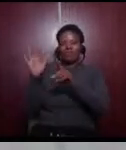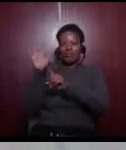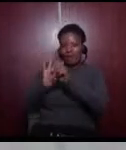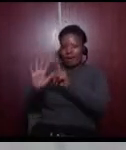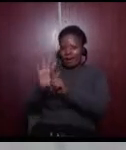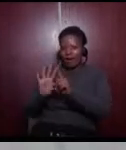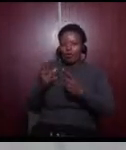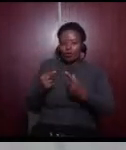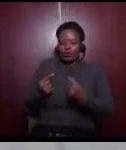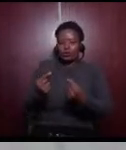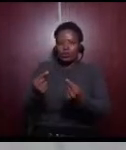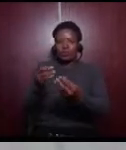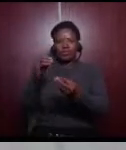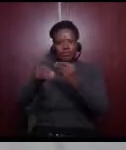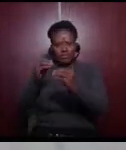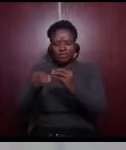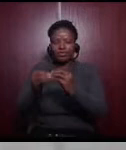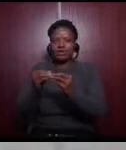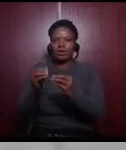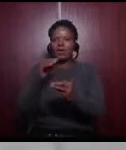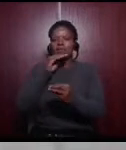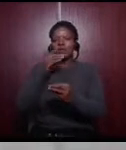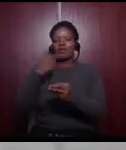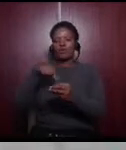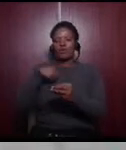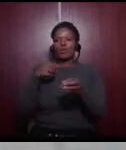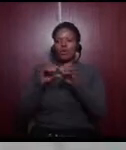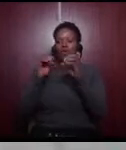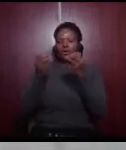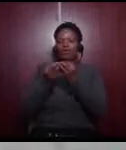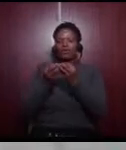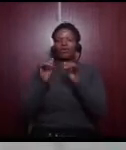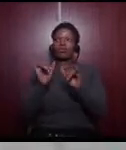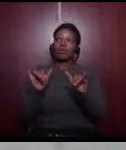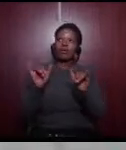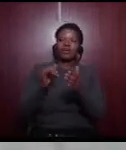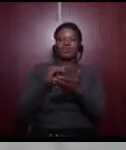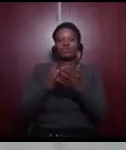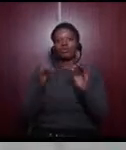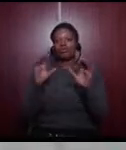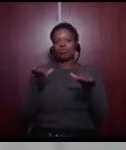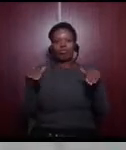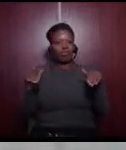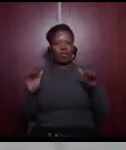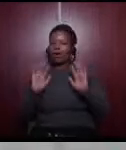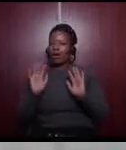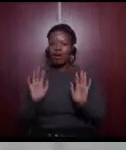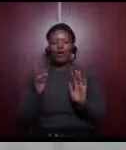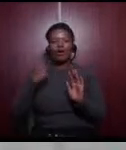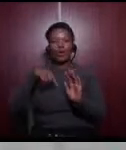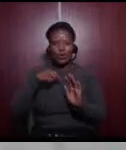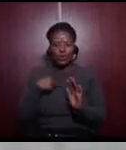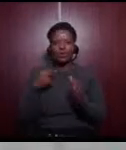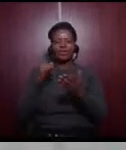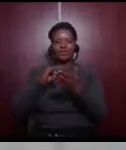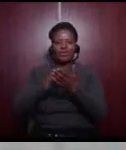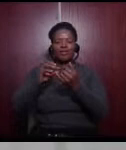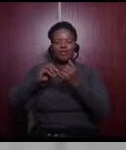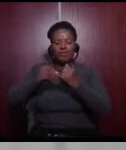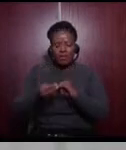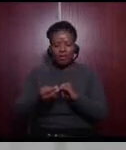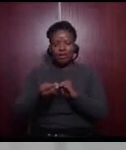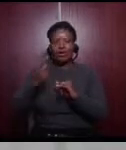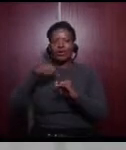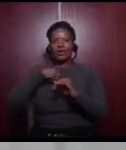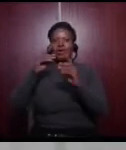doing anything as a sector. We just also don't want to duplicate services because as you might be aware that our